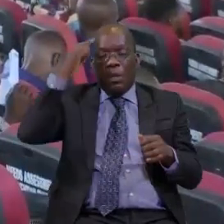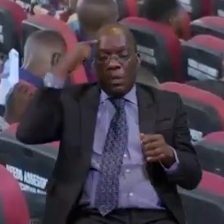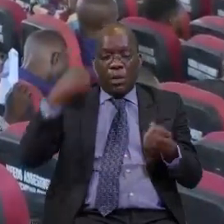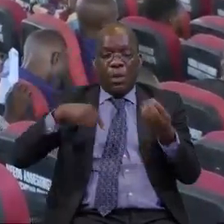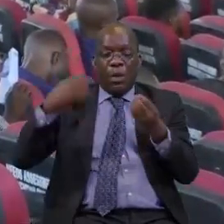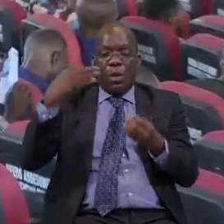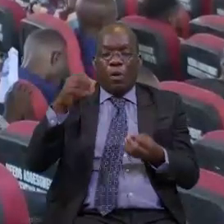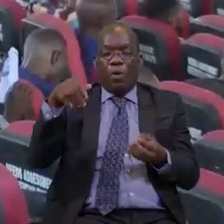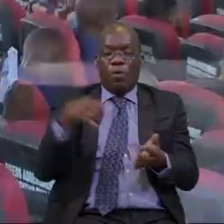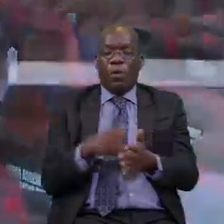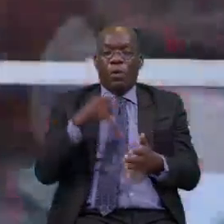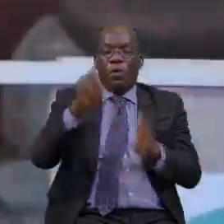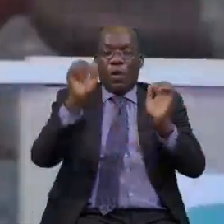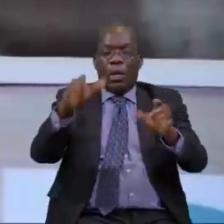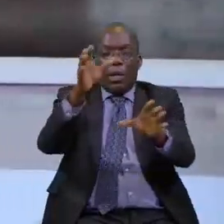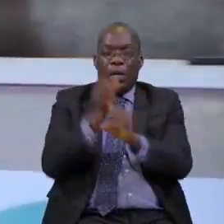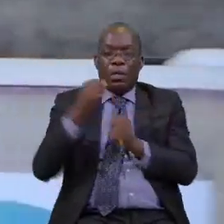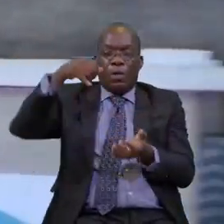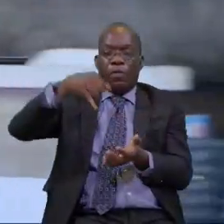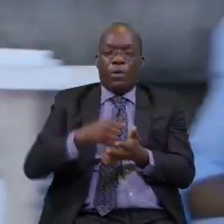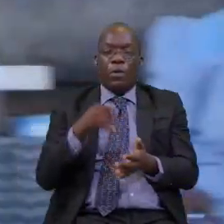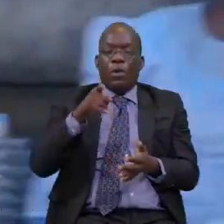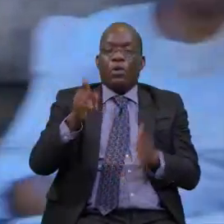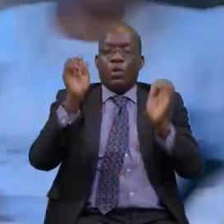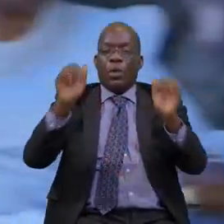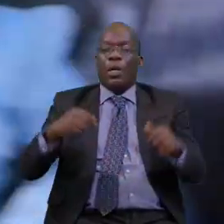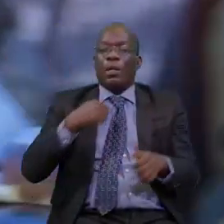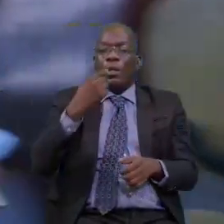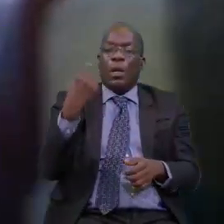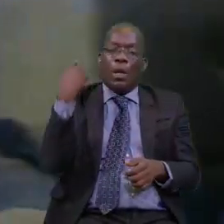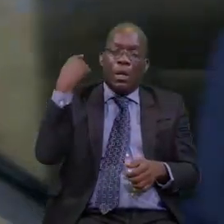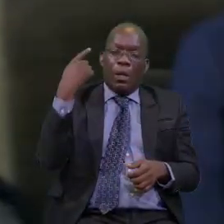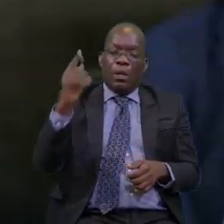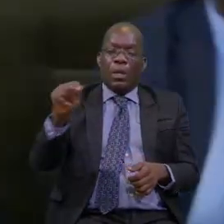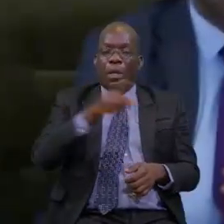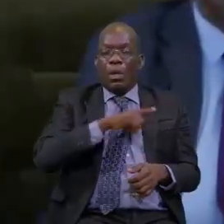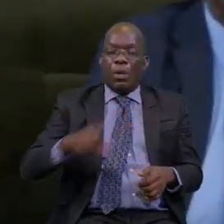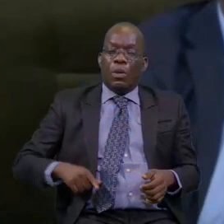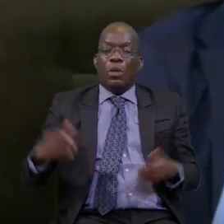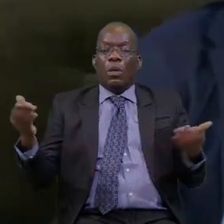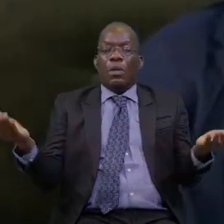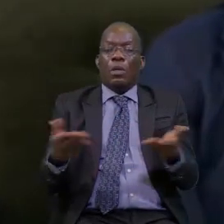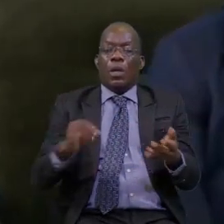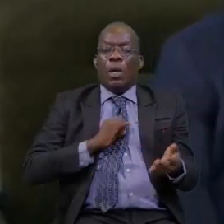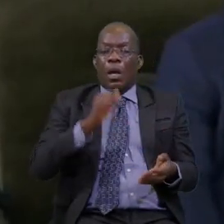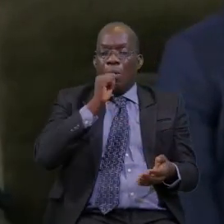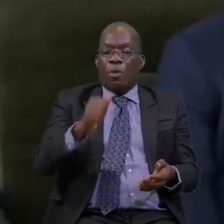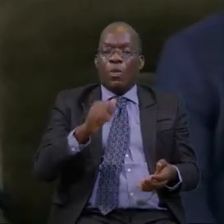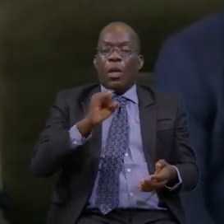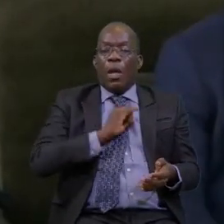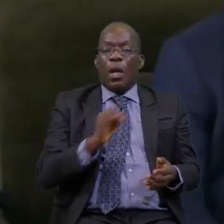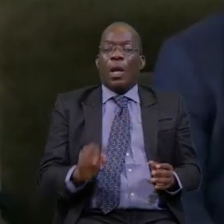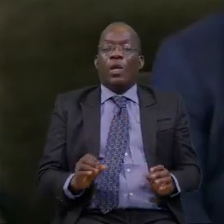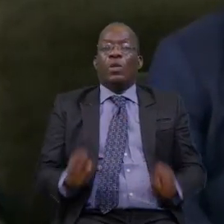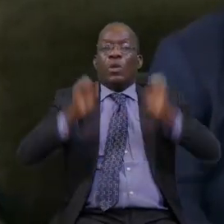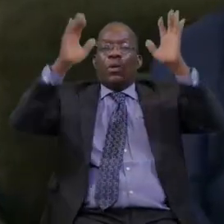it. And you can tell the Lord, Lord, here am I. I link myself with